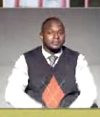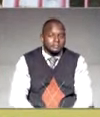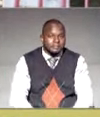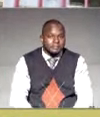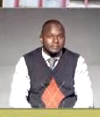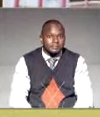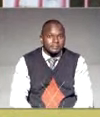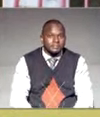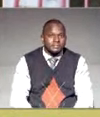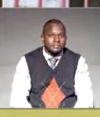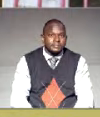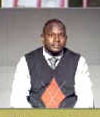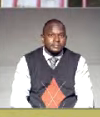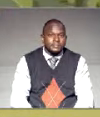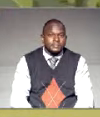TV News.